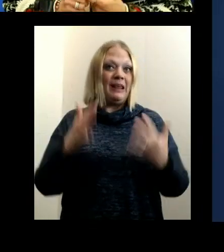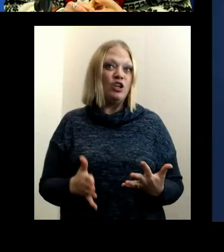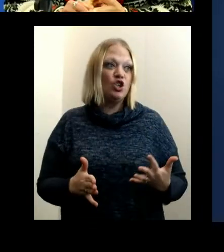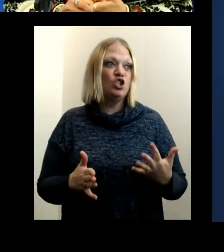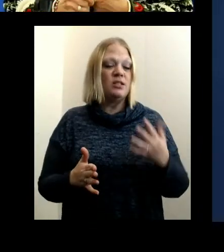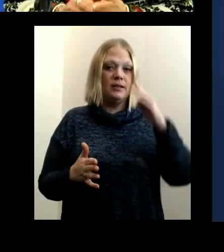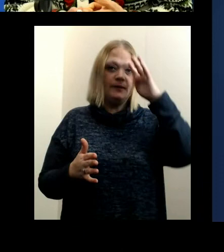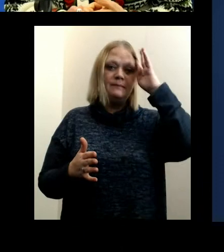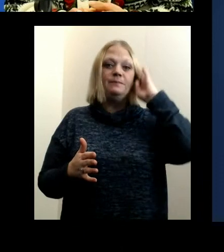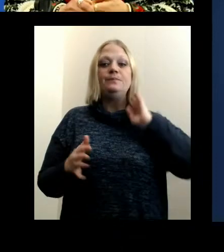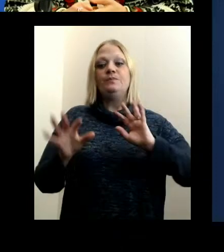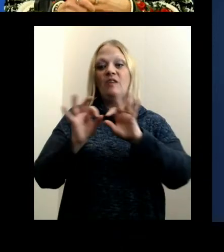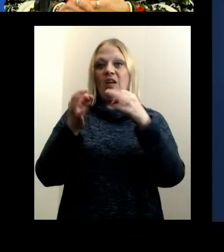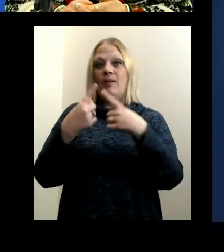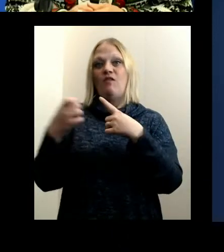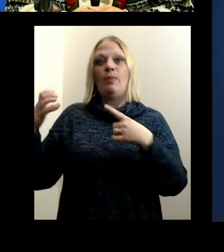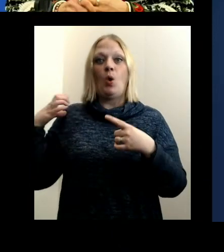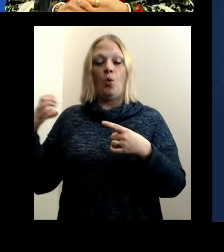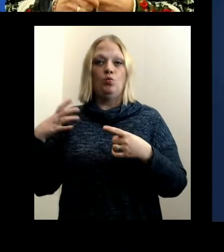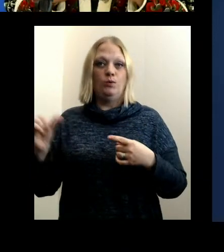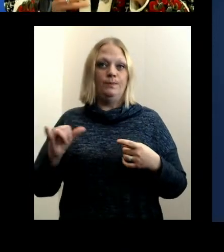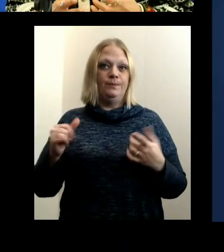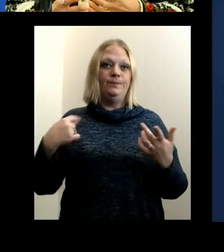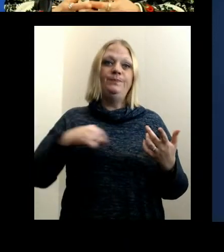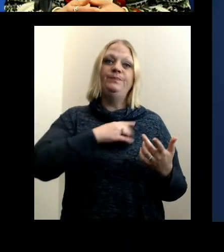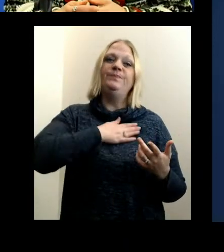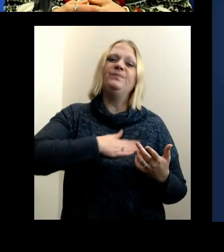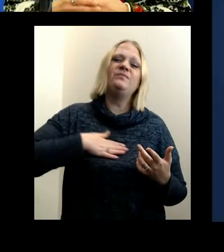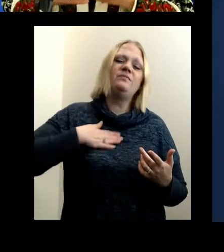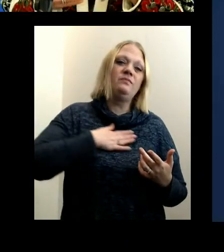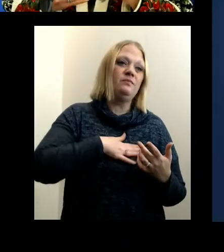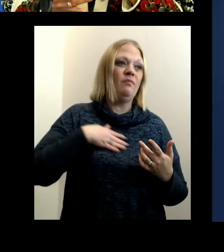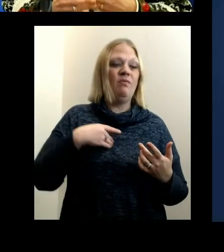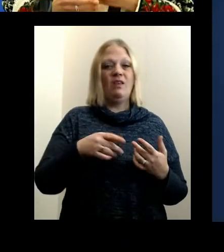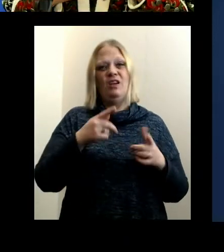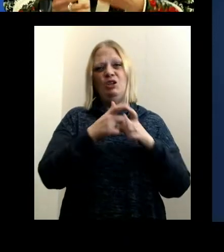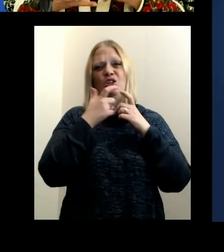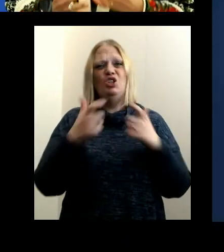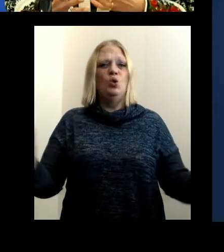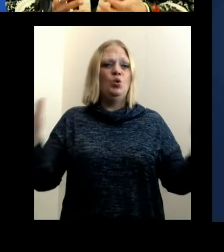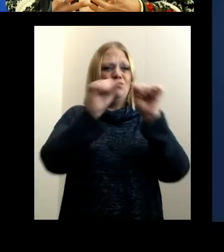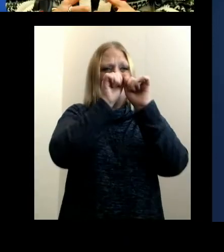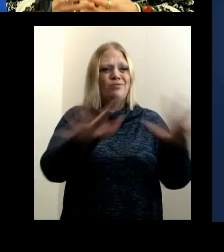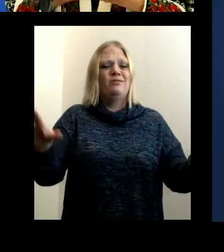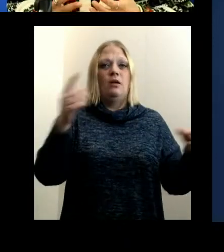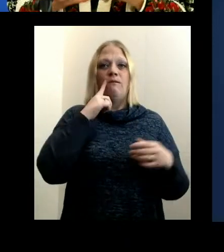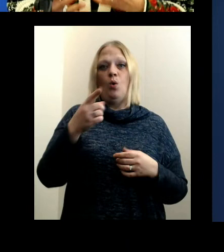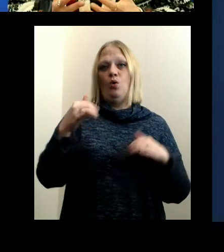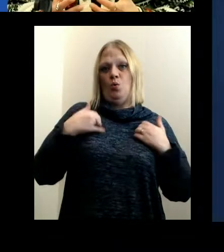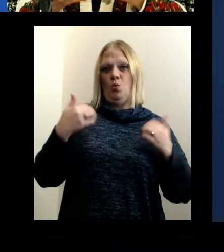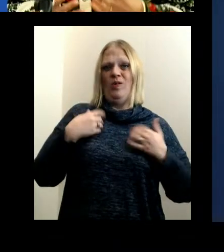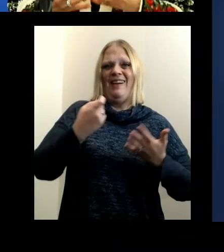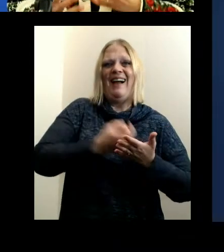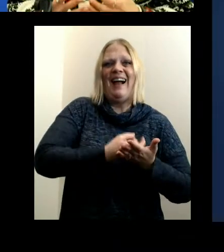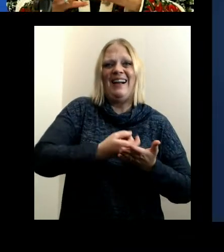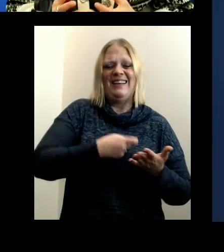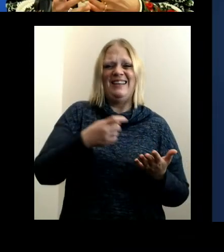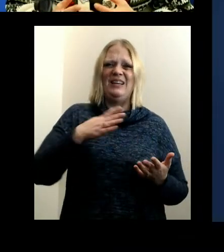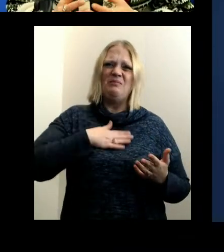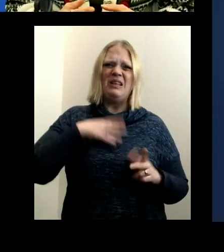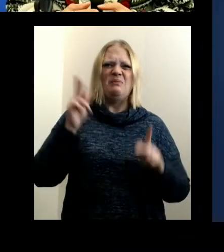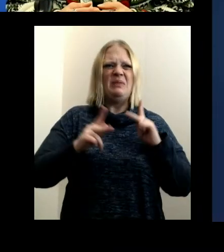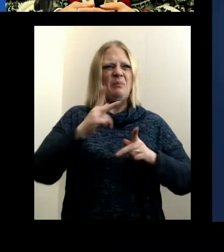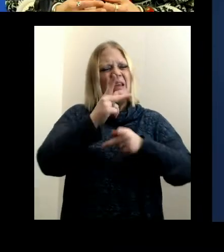the families of the coaches. So please, we're having these huge outbreaks in our youth hockey sports, and so please, people have to